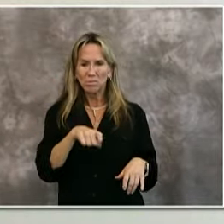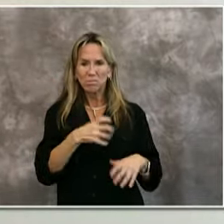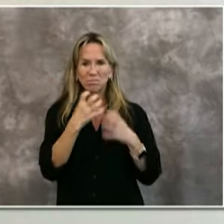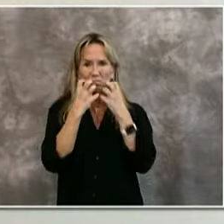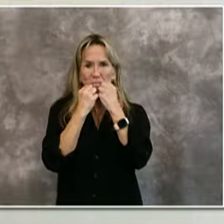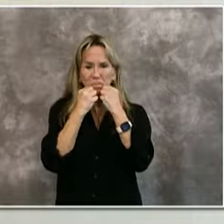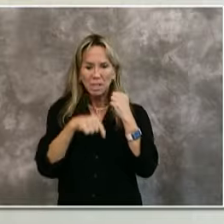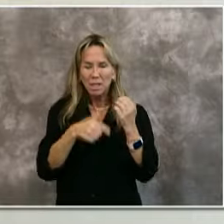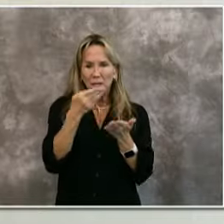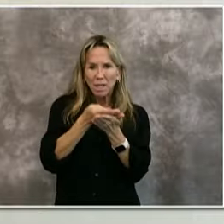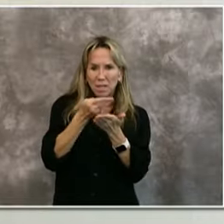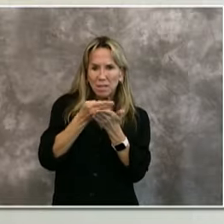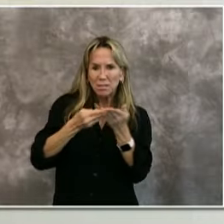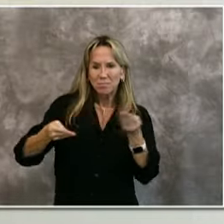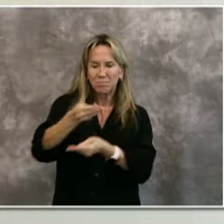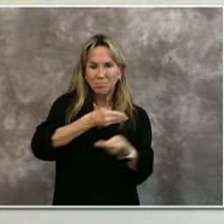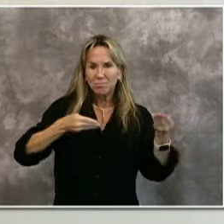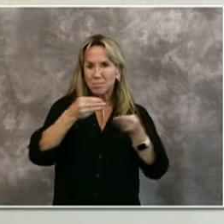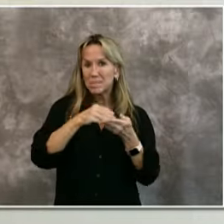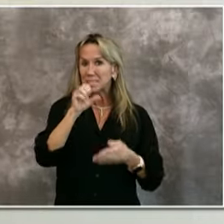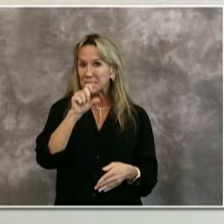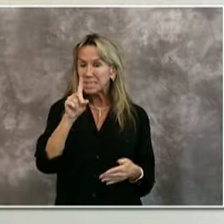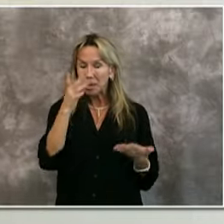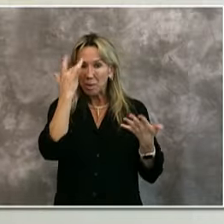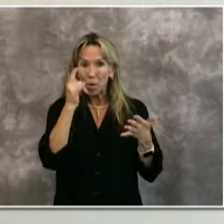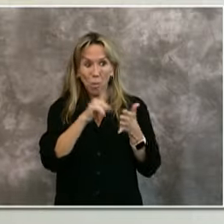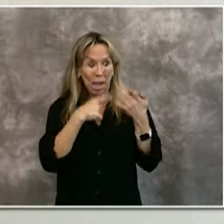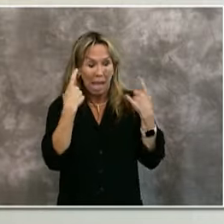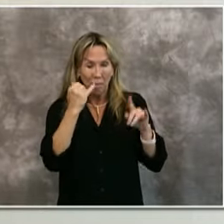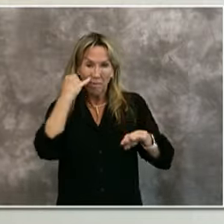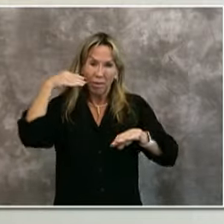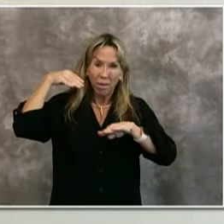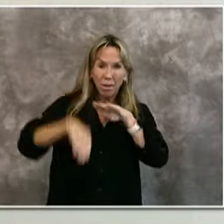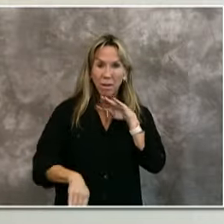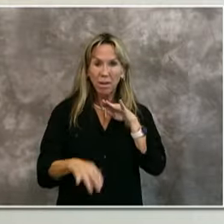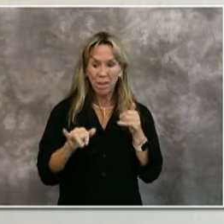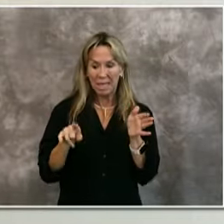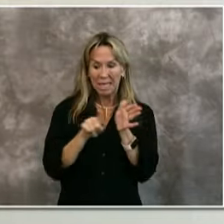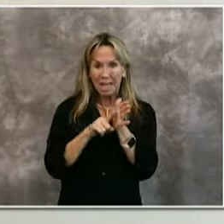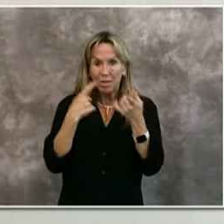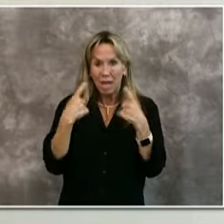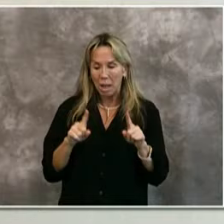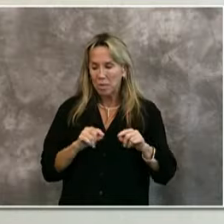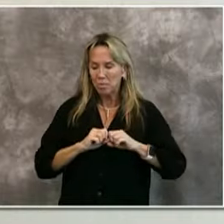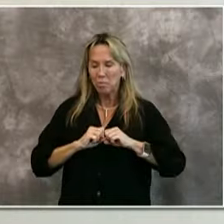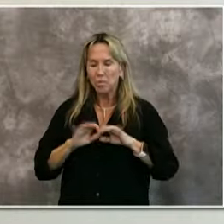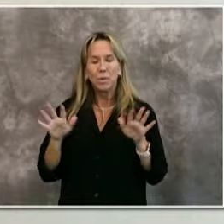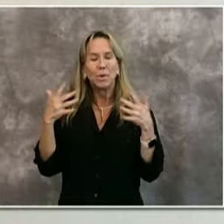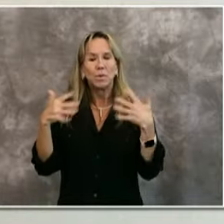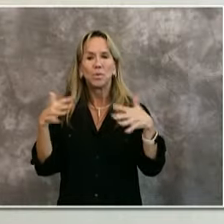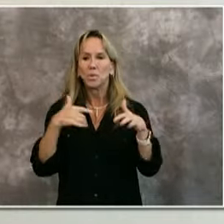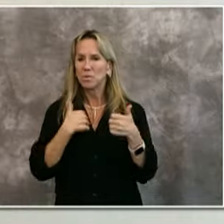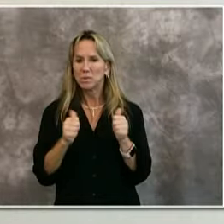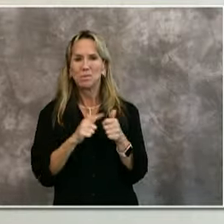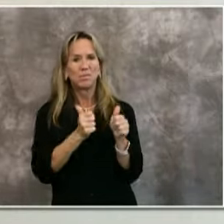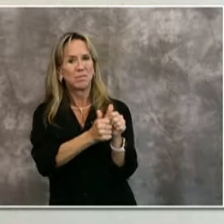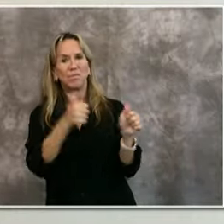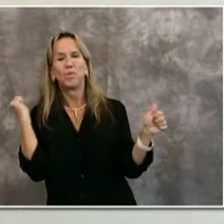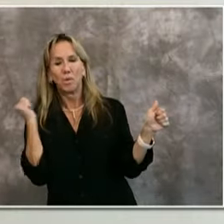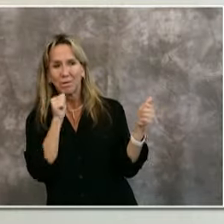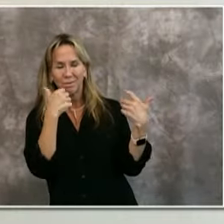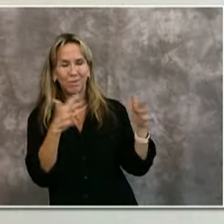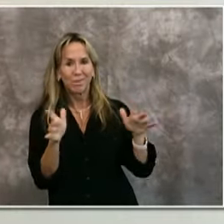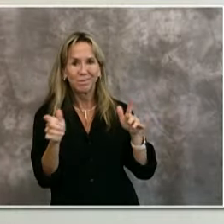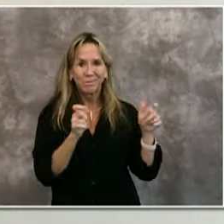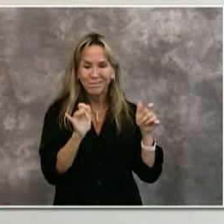economy, which would have tremendous negative economic impacts, and that's what we're desperately trying to avoid. But in terms of the specific programs,